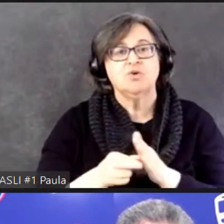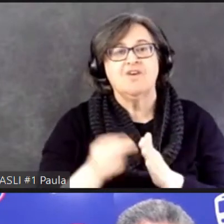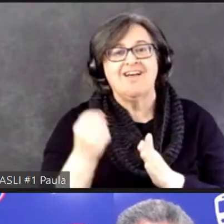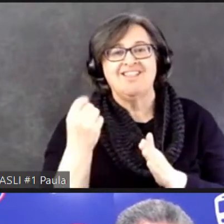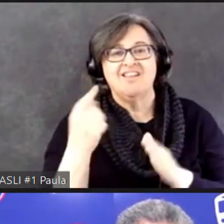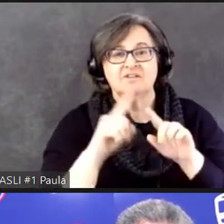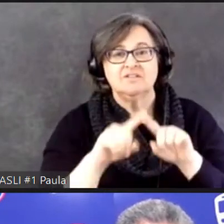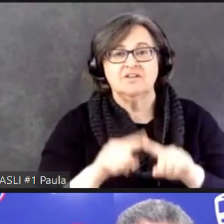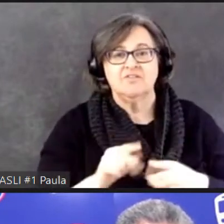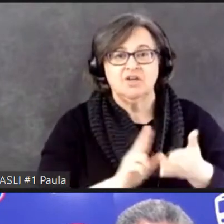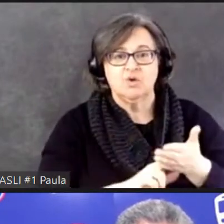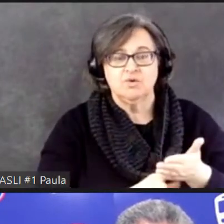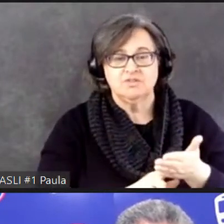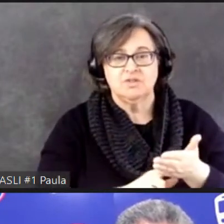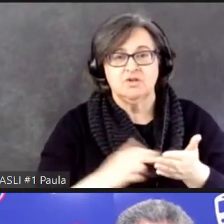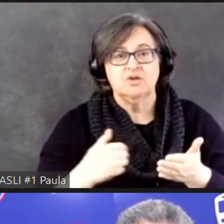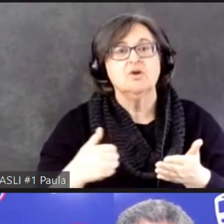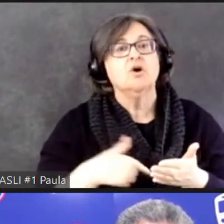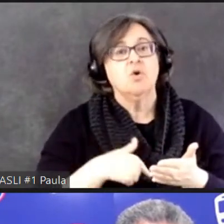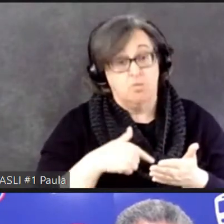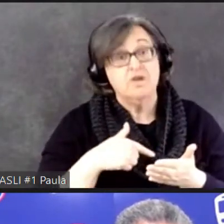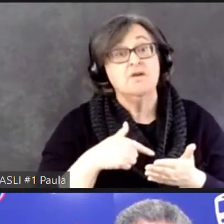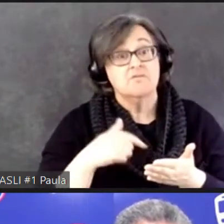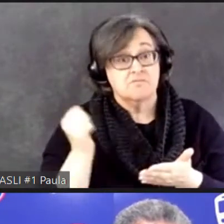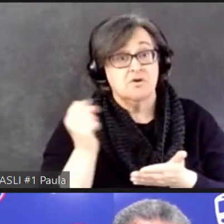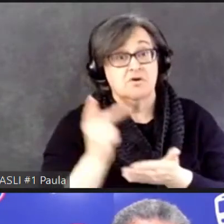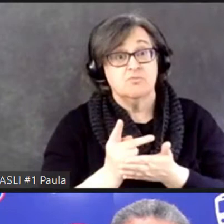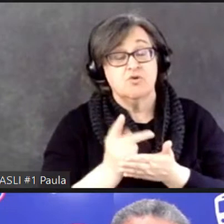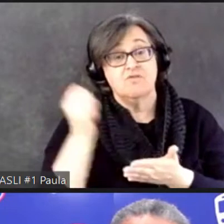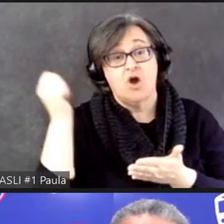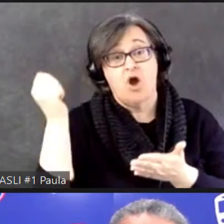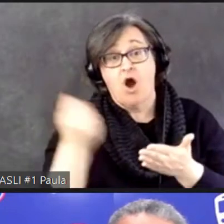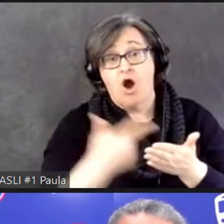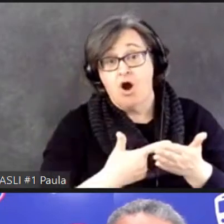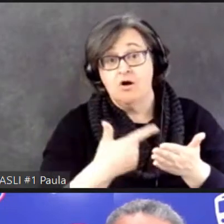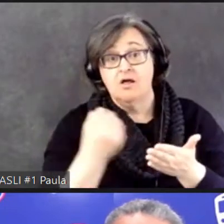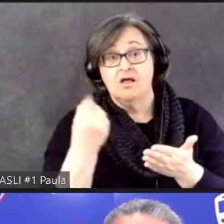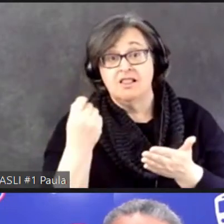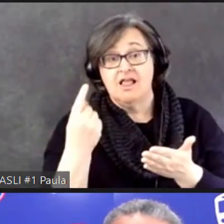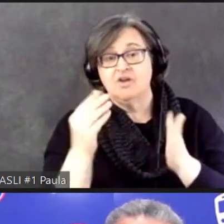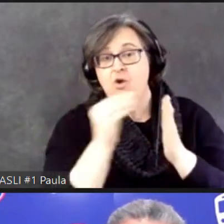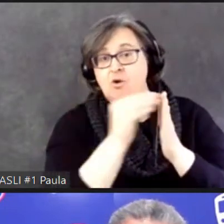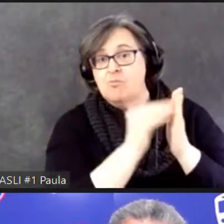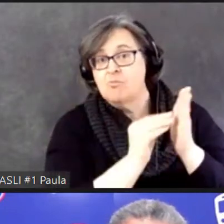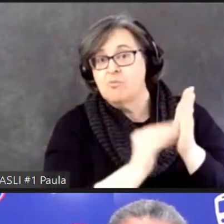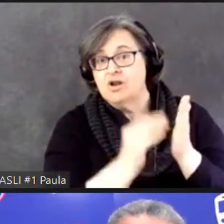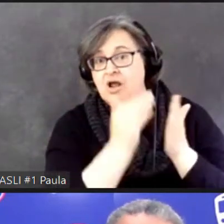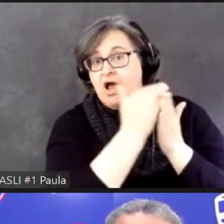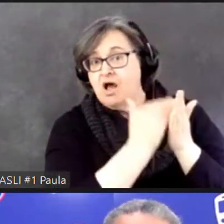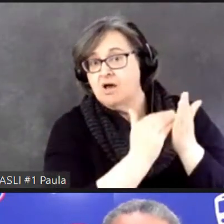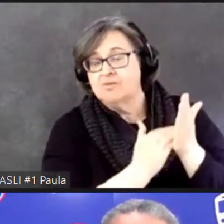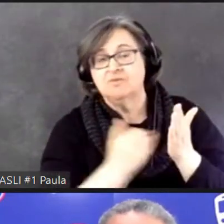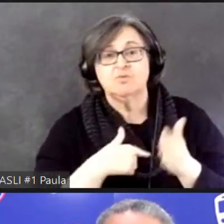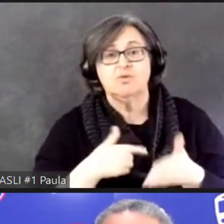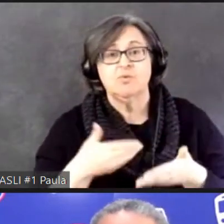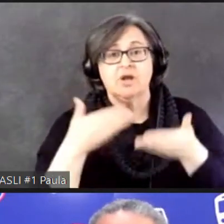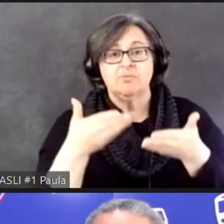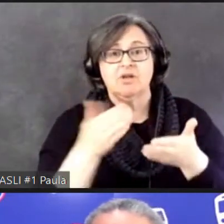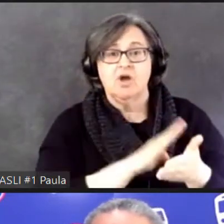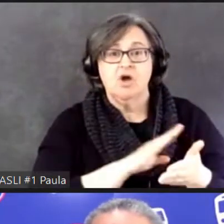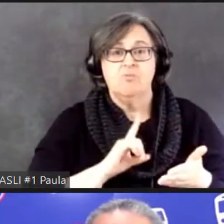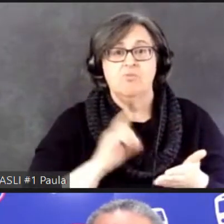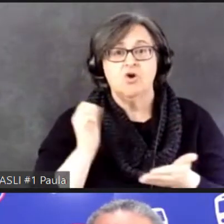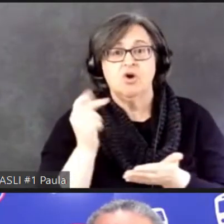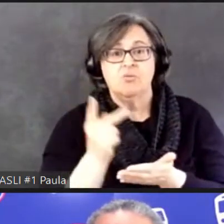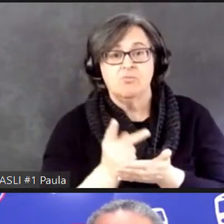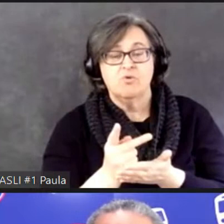contracts. The committee approved all 11 contracts and placed them on the Omnibus and recommended board approval of the Omnibus. That concludes my report,